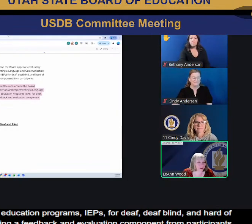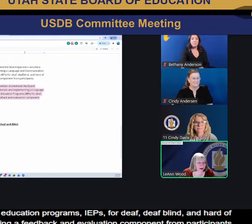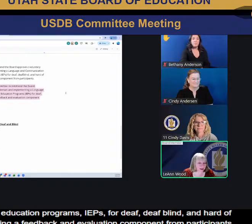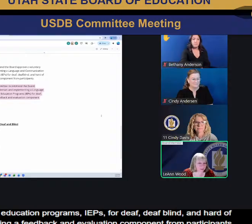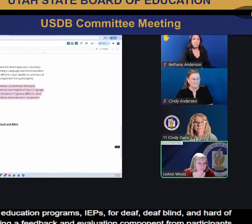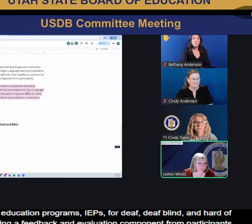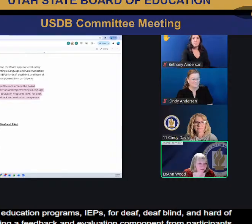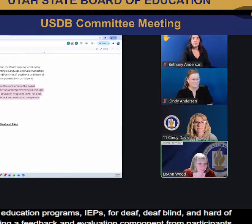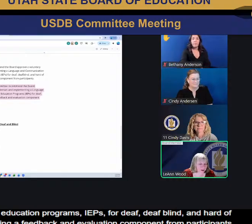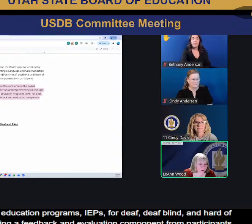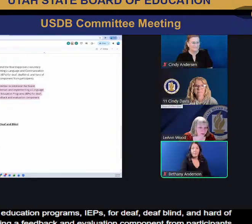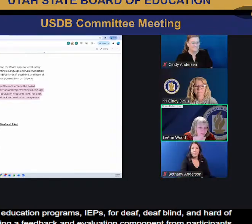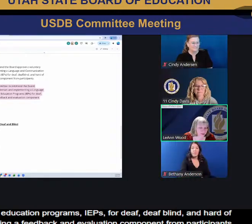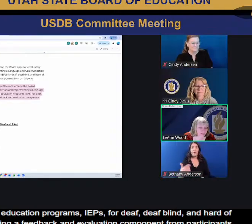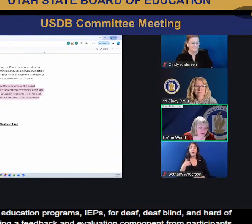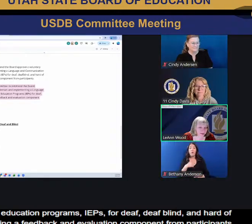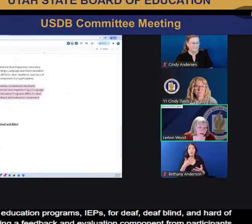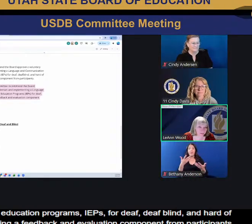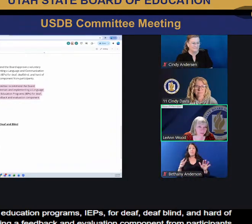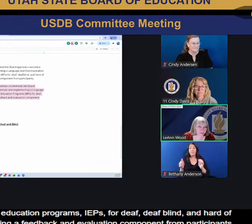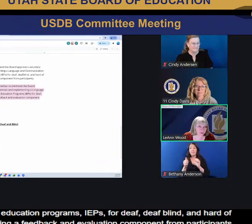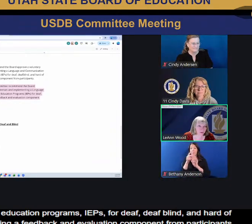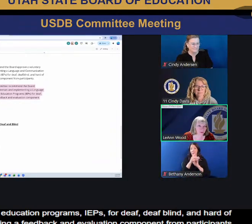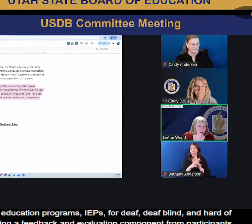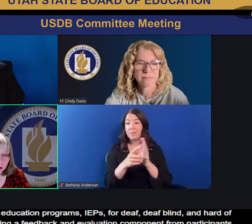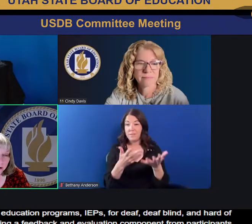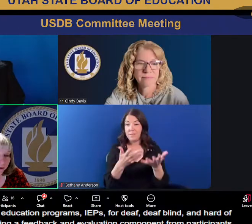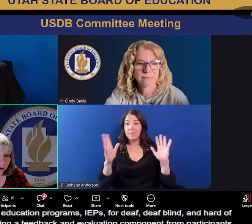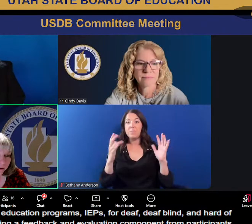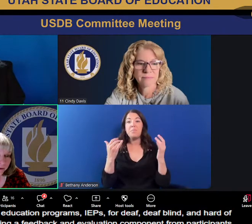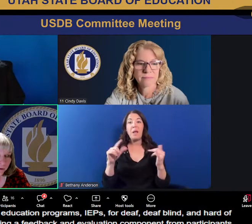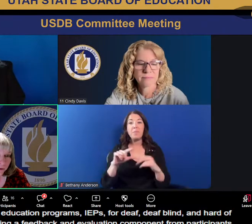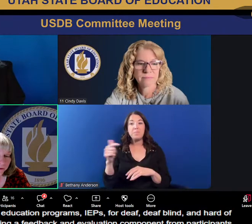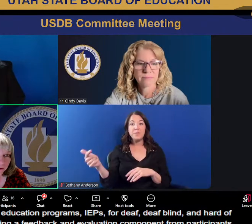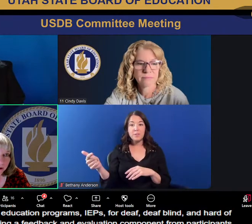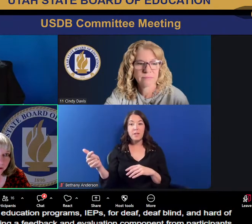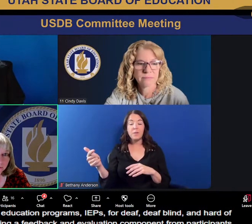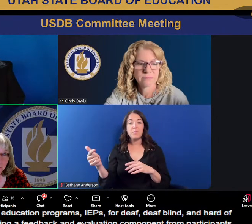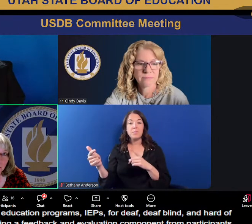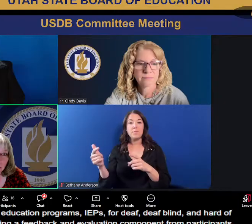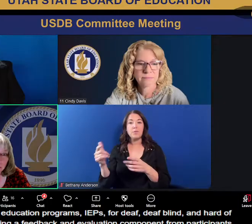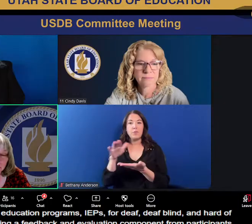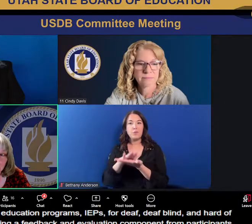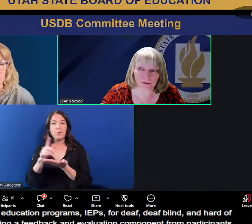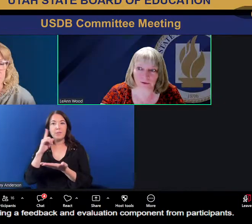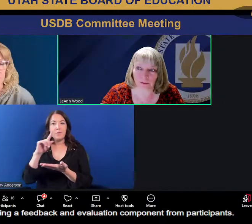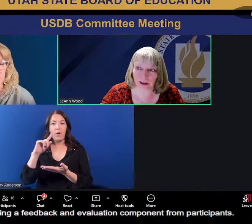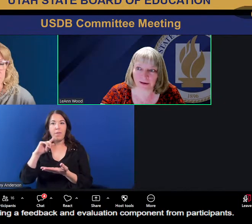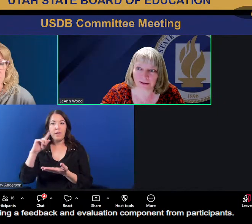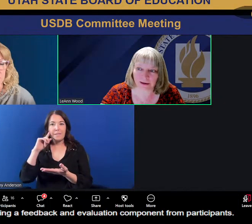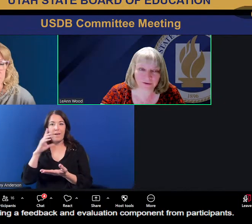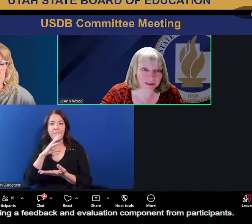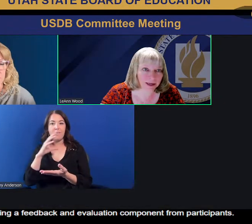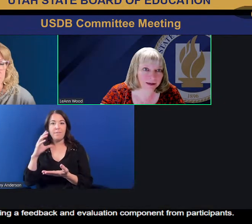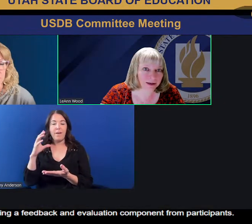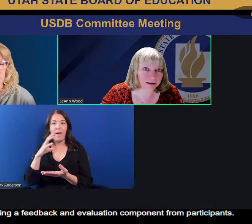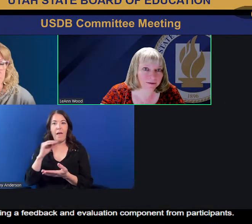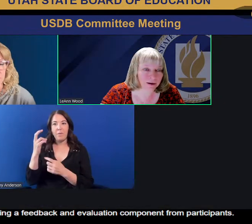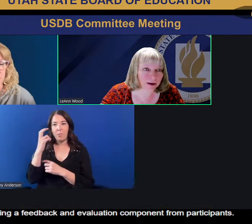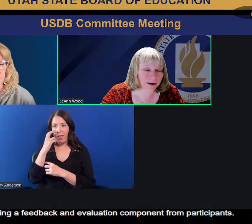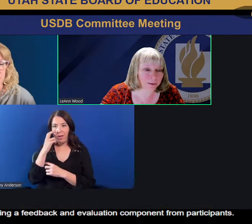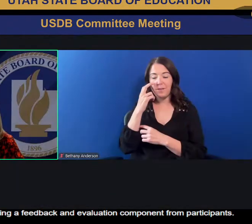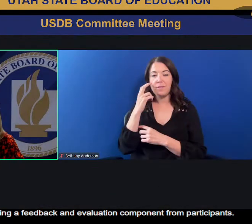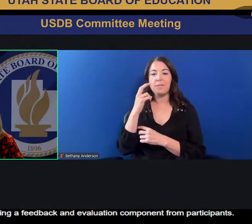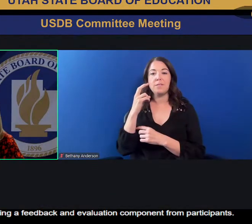work. We are going to turn the time to our Schools for the Deaf and Schools for the Blind to give us